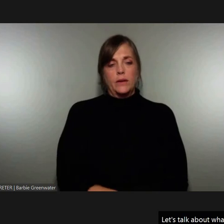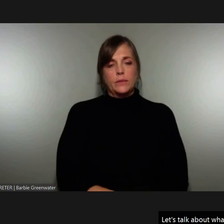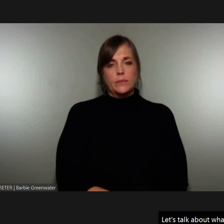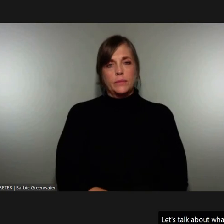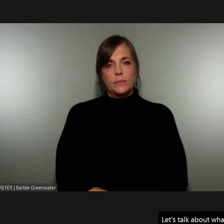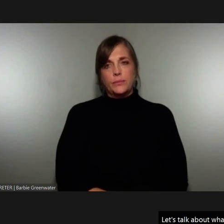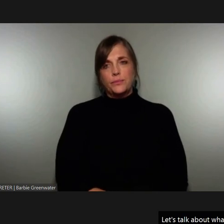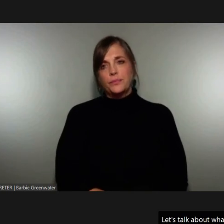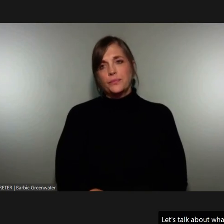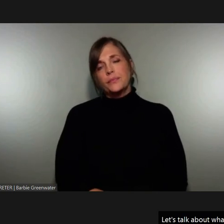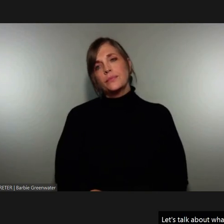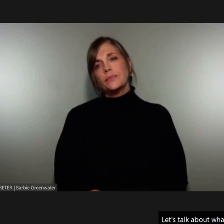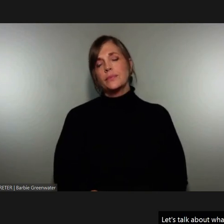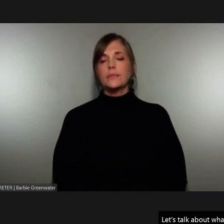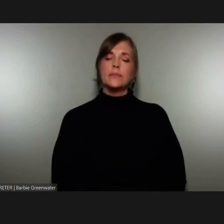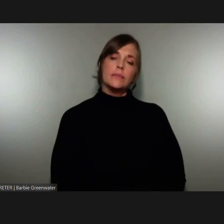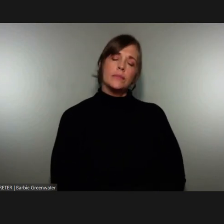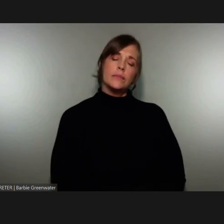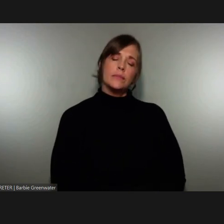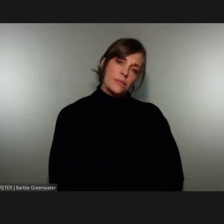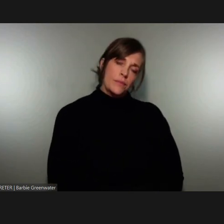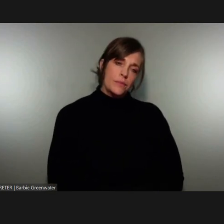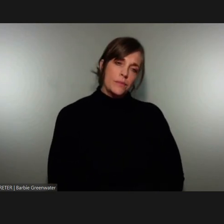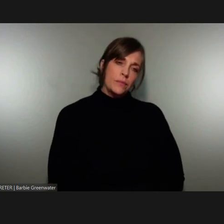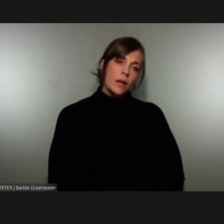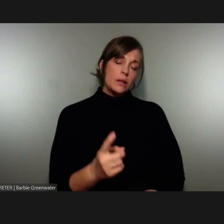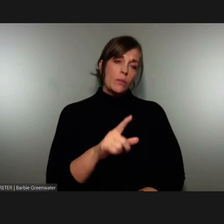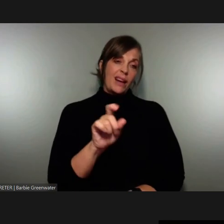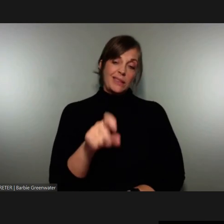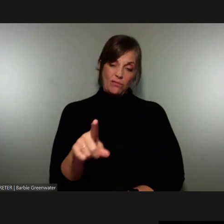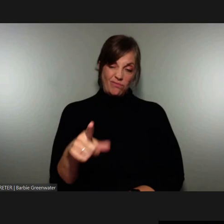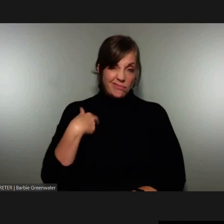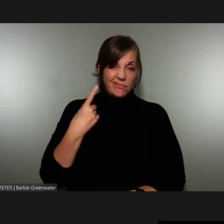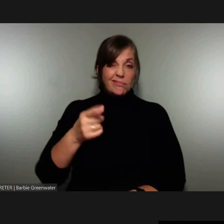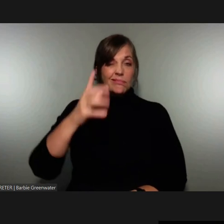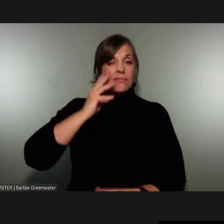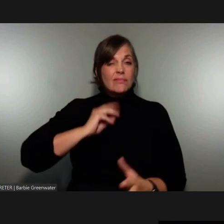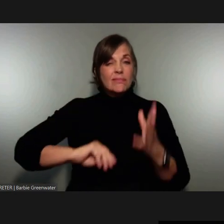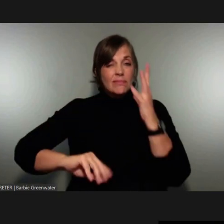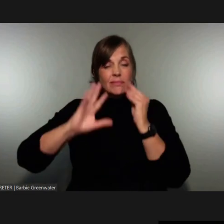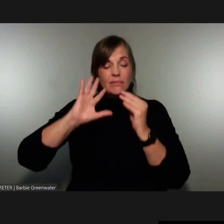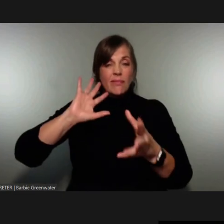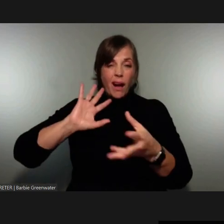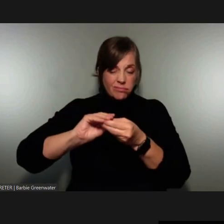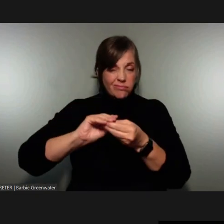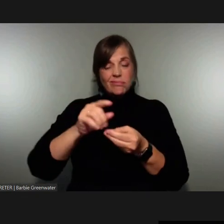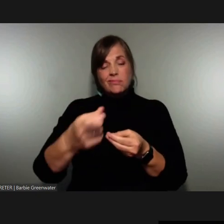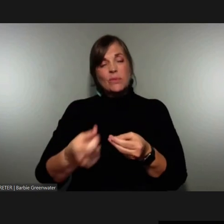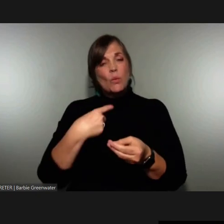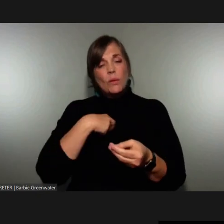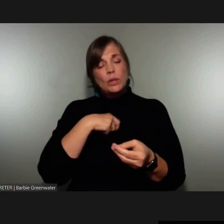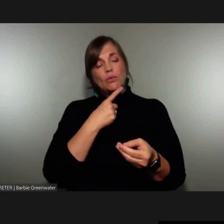Yes, like with all of the experience you've had in your years, what would you say to an up and coming management team of a transit